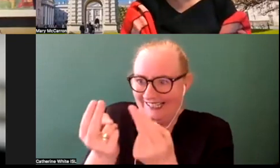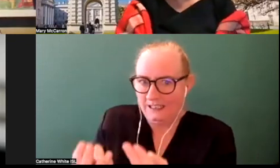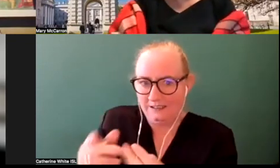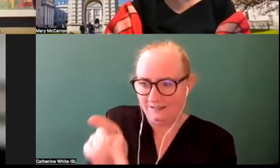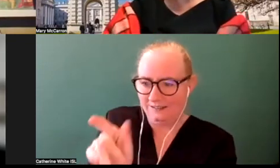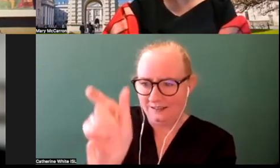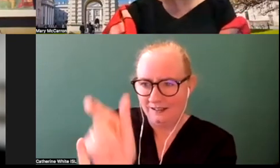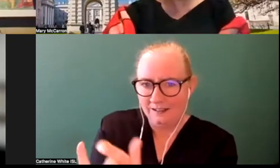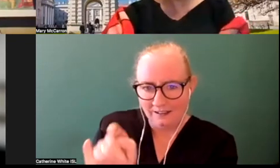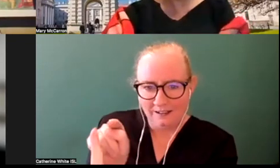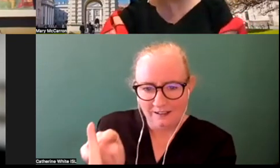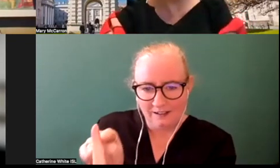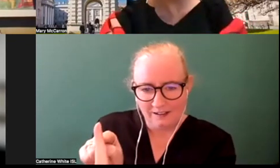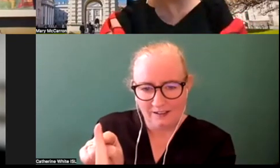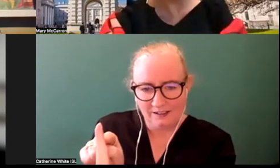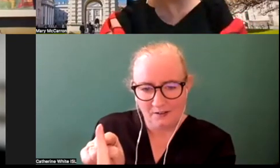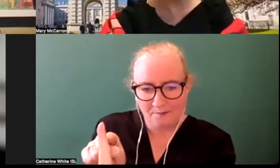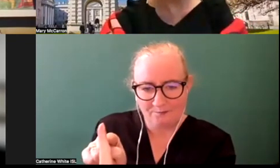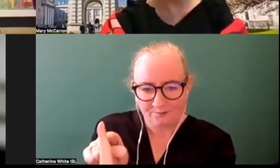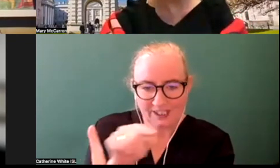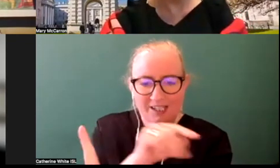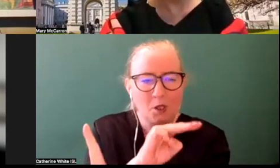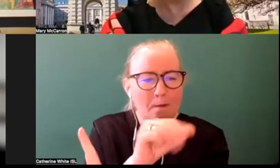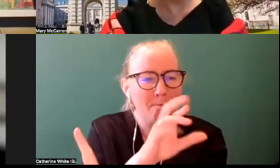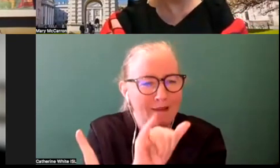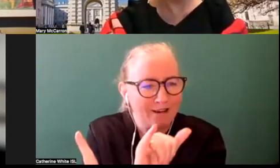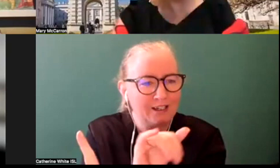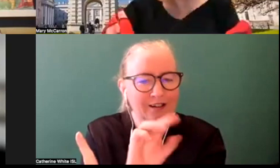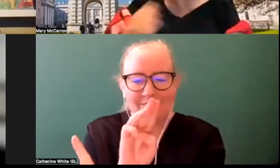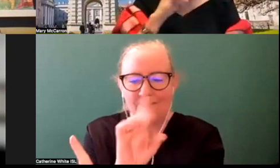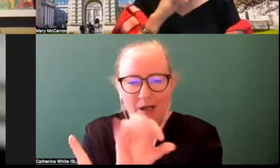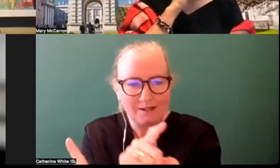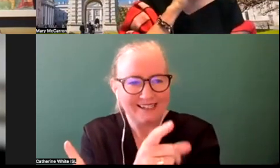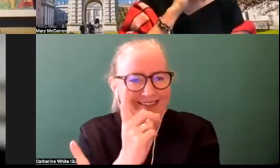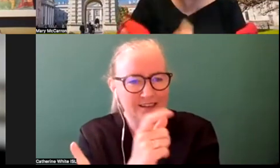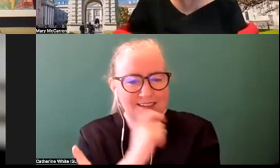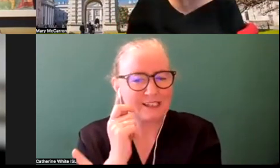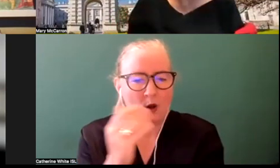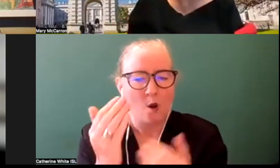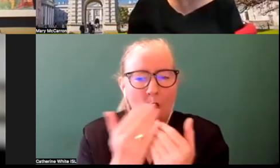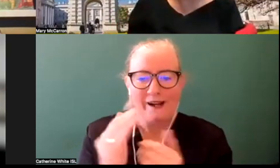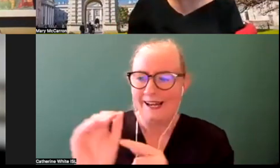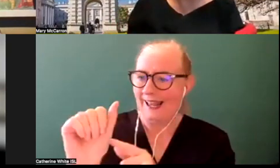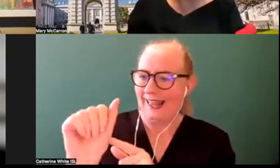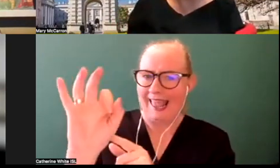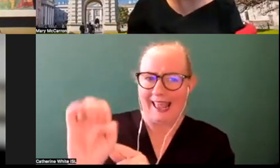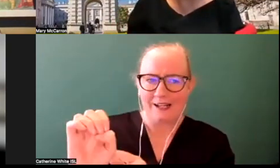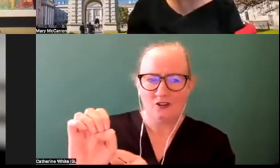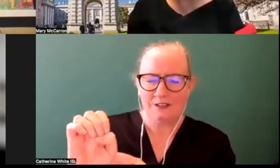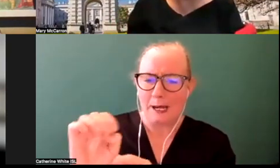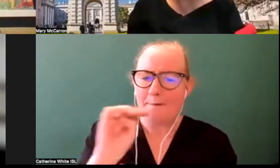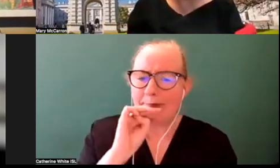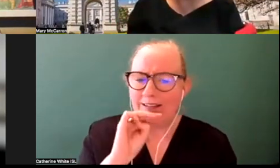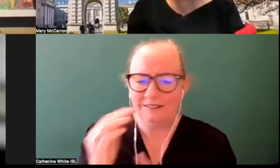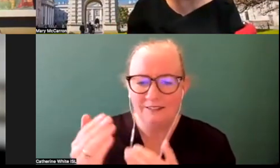were very much, I think, talking about what Mary and Philip spoke about is, what does actually aging in place actually mean? It's not